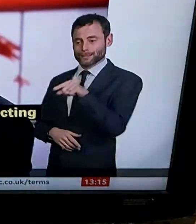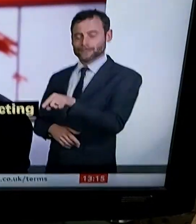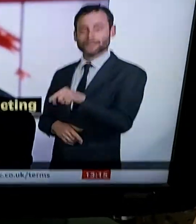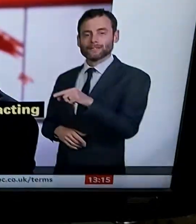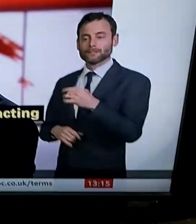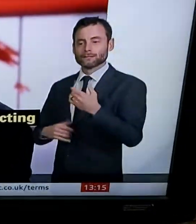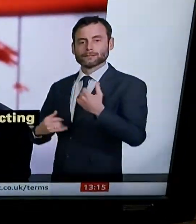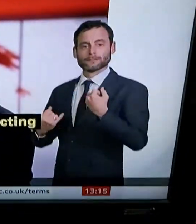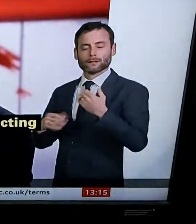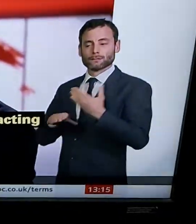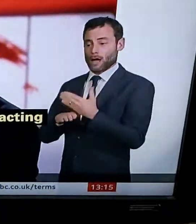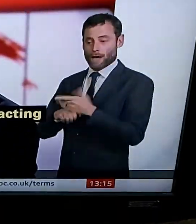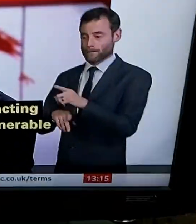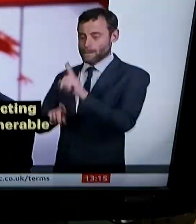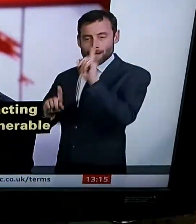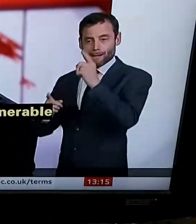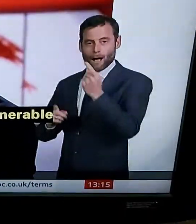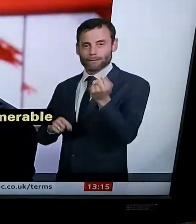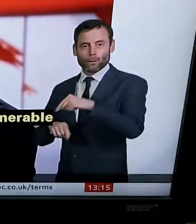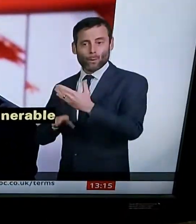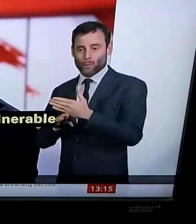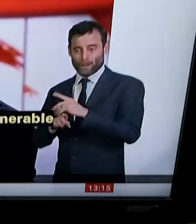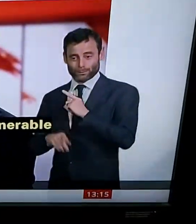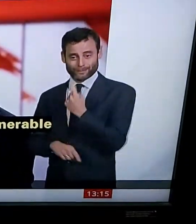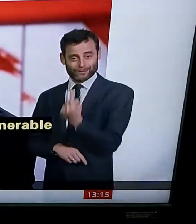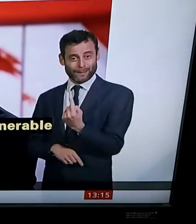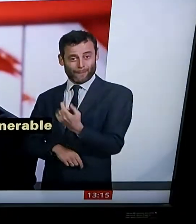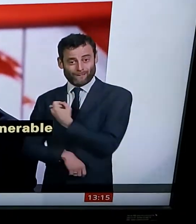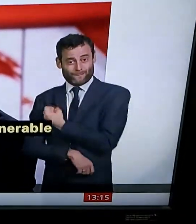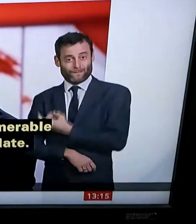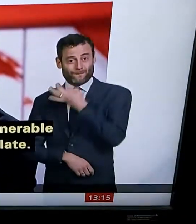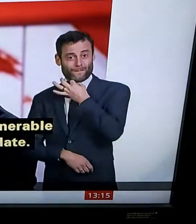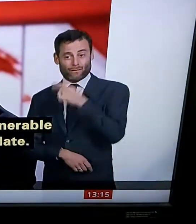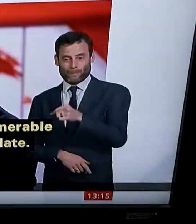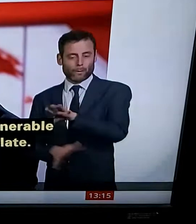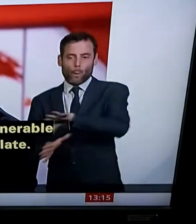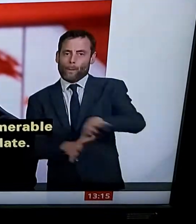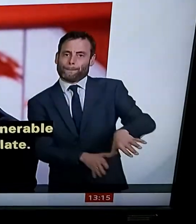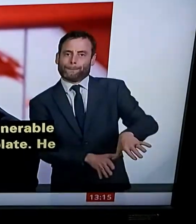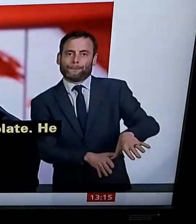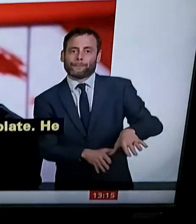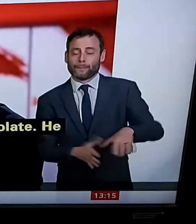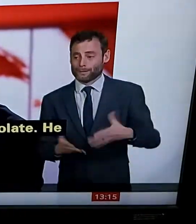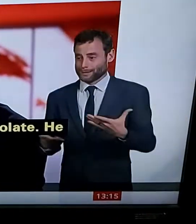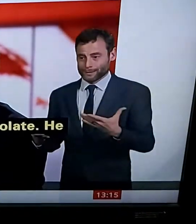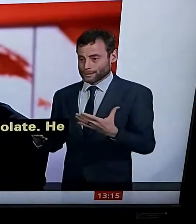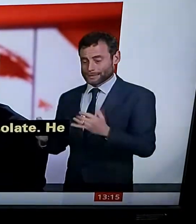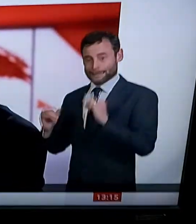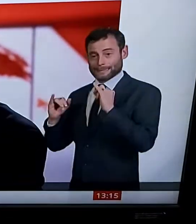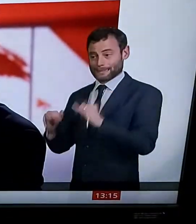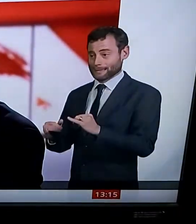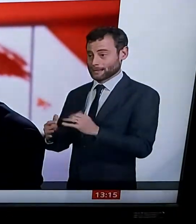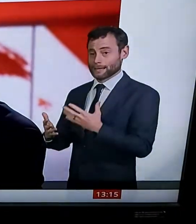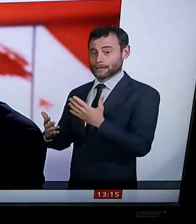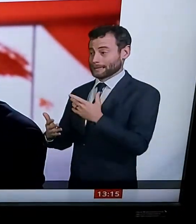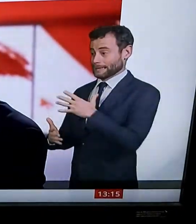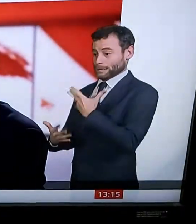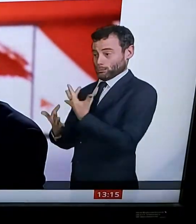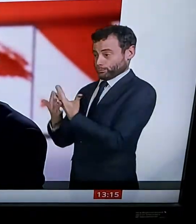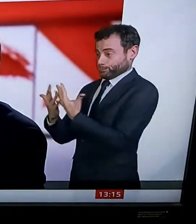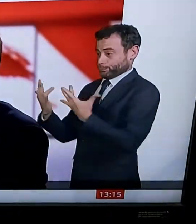to self-isolate. So he's saying the situation is unprecedented, where you have increasing demand and now fewer